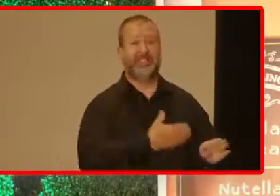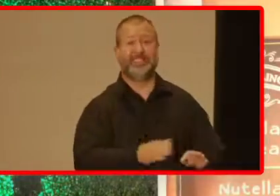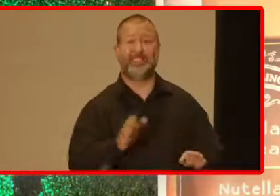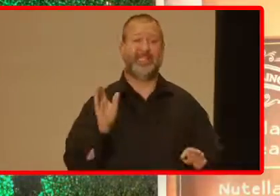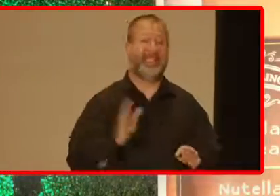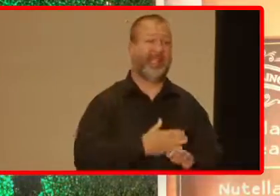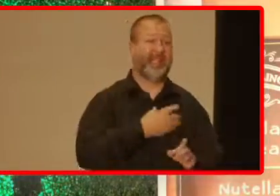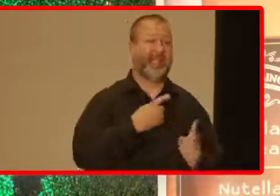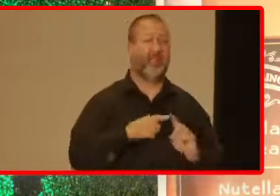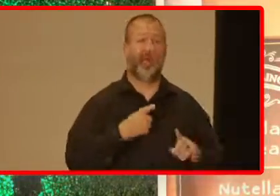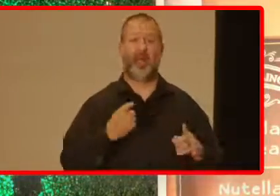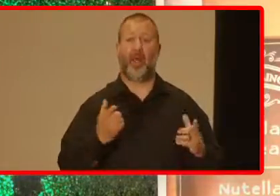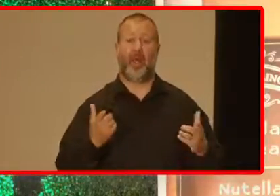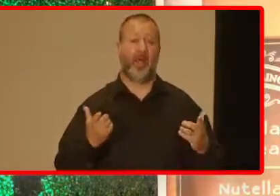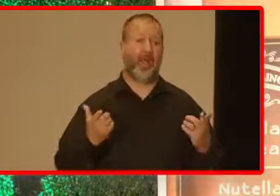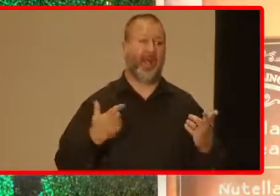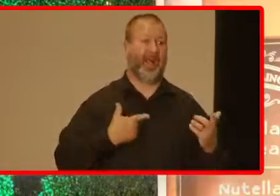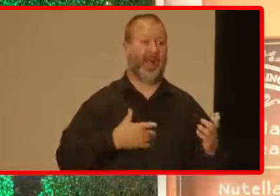on key, but you know.